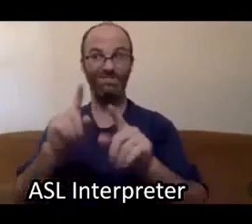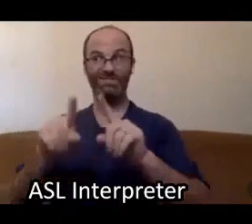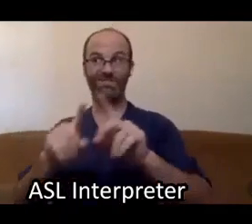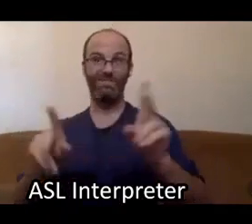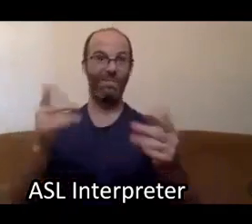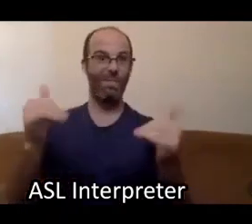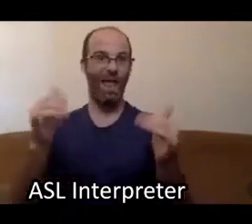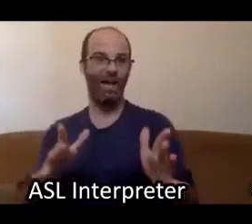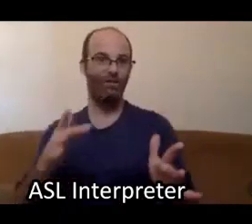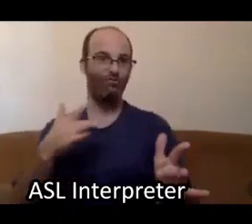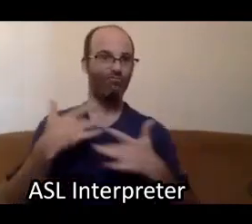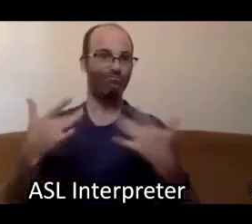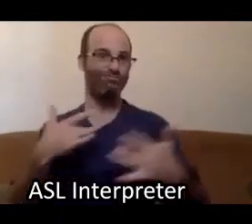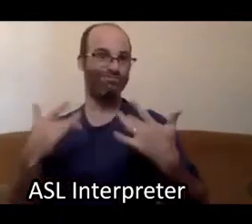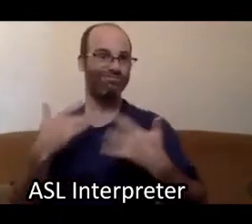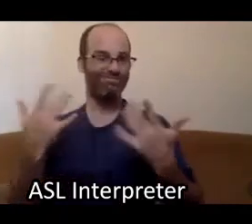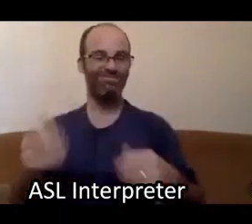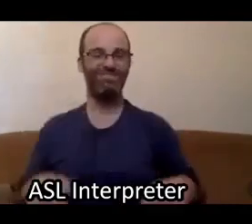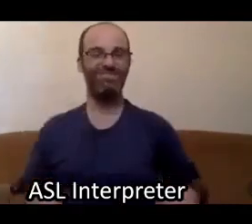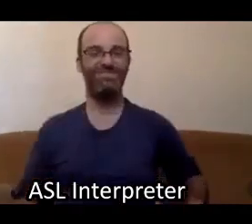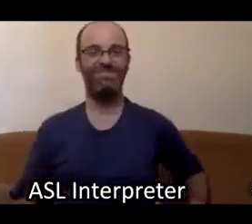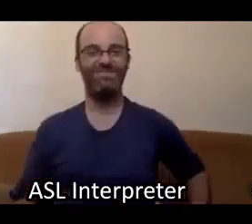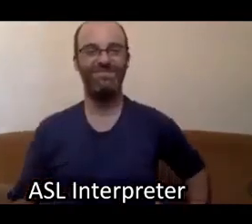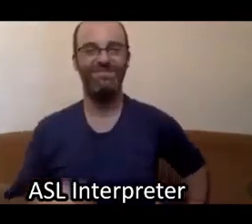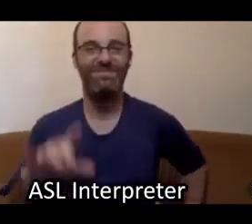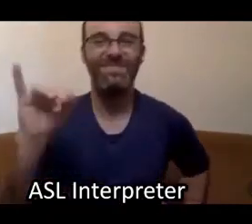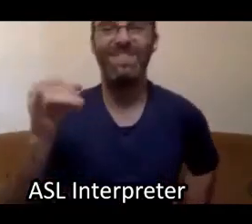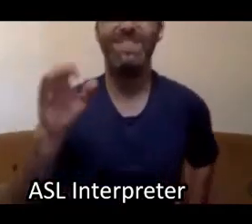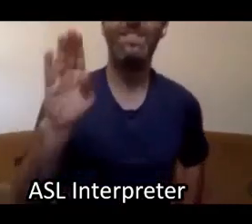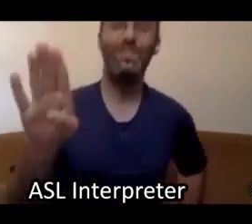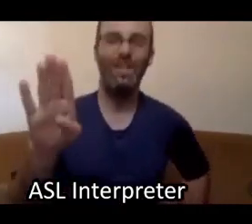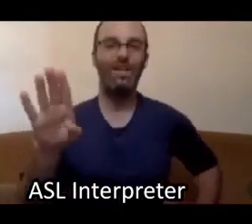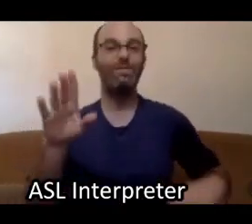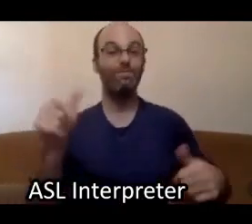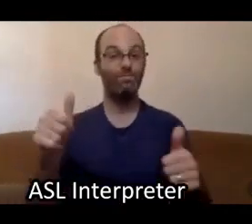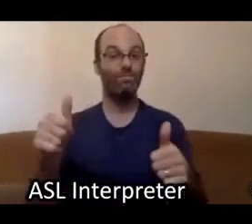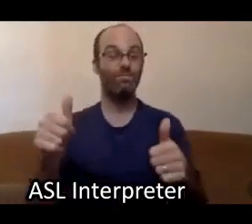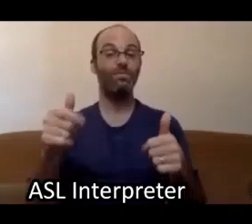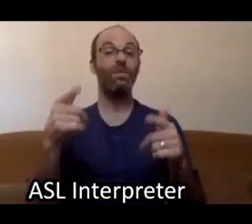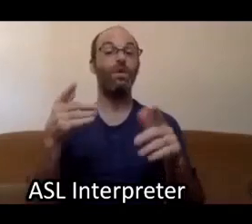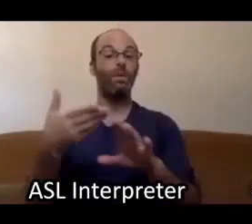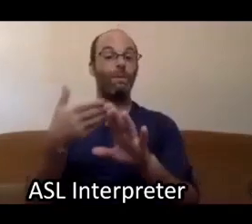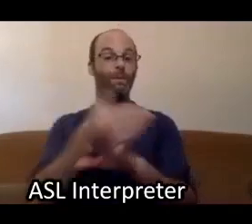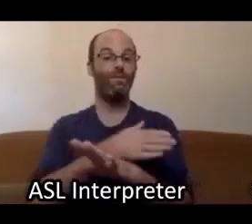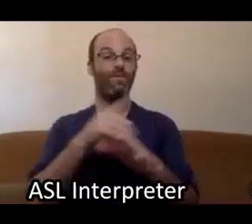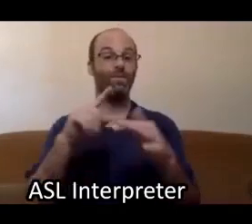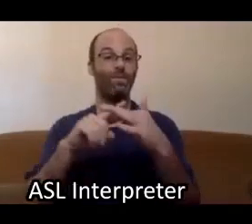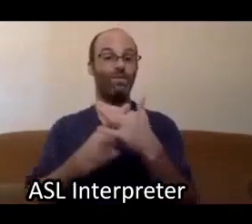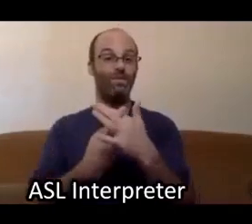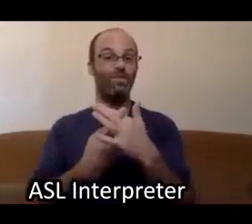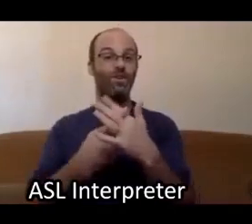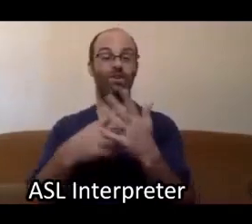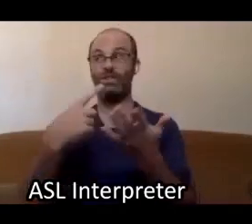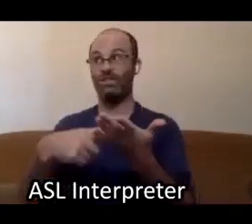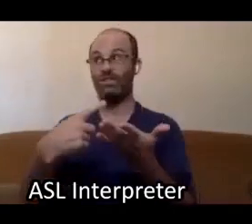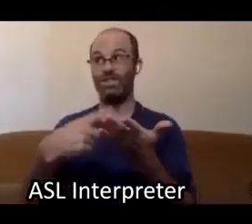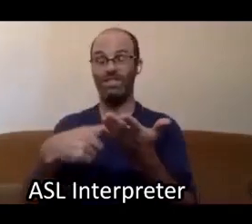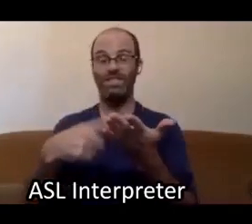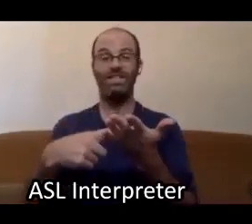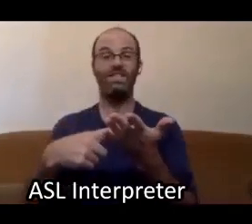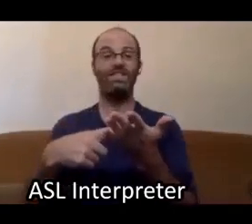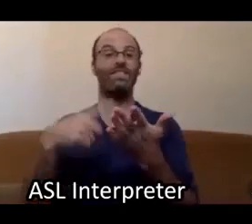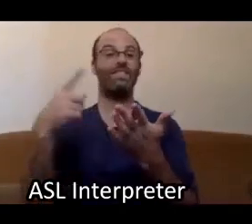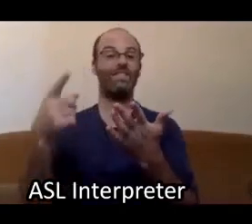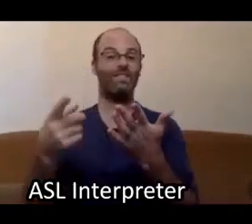Fantastic. So, before we start talking about our own projects, I wanted to just get to know each of you a little bit more in